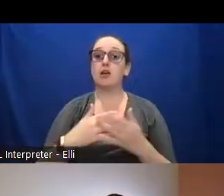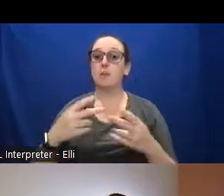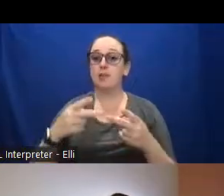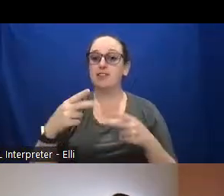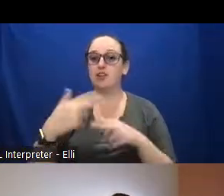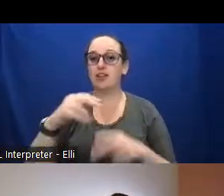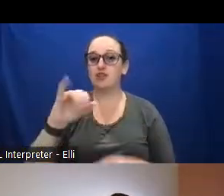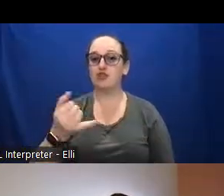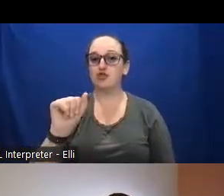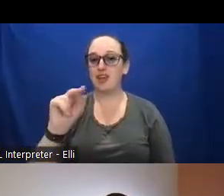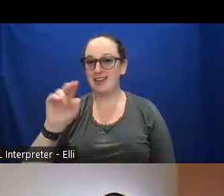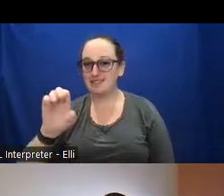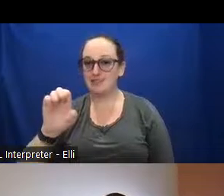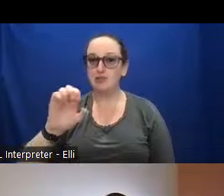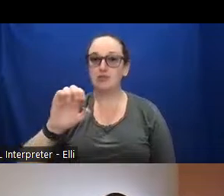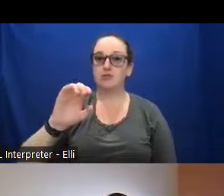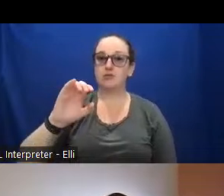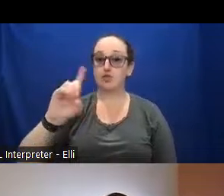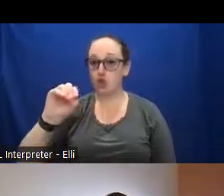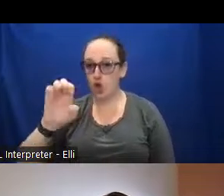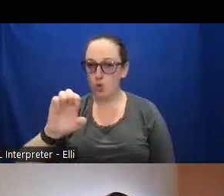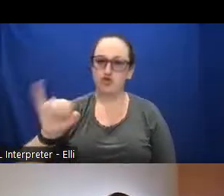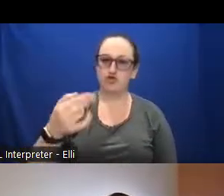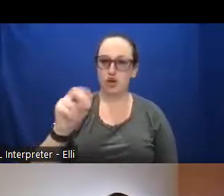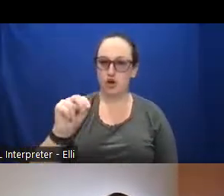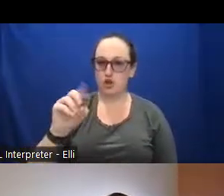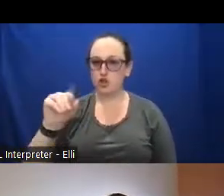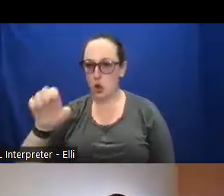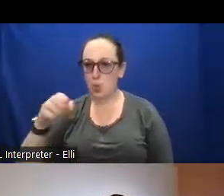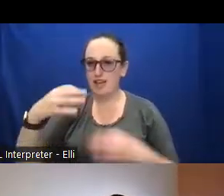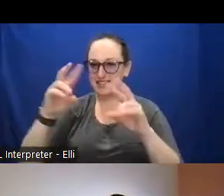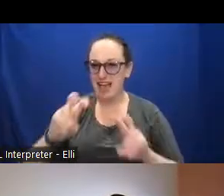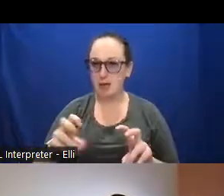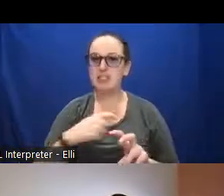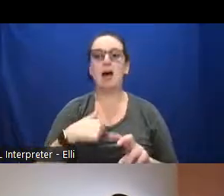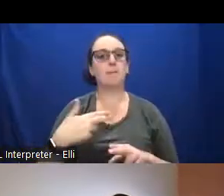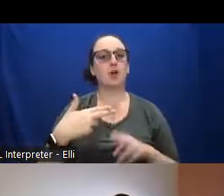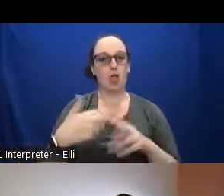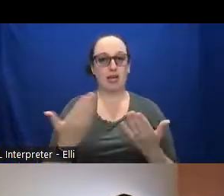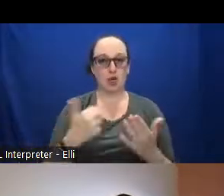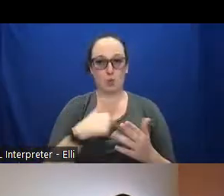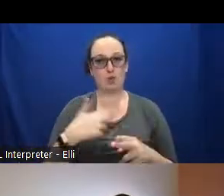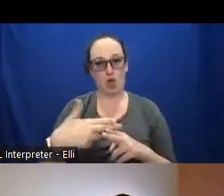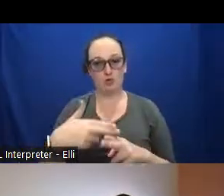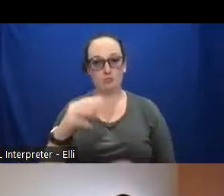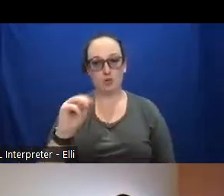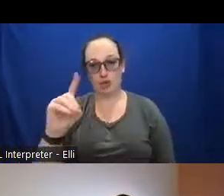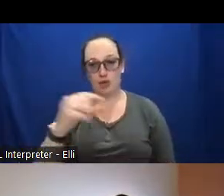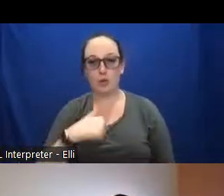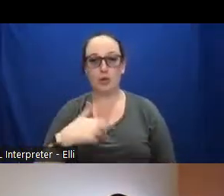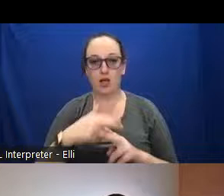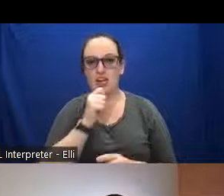exams. For our purpose today, I'm just going to refer to it as anonymous reporting. So we're going to go through anonymous